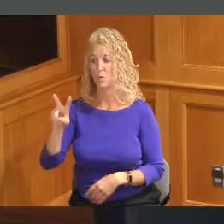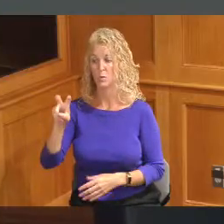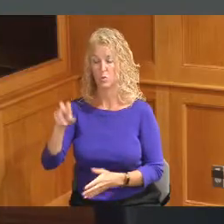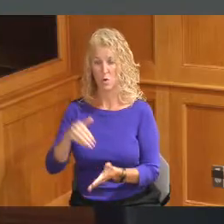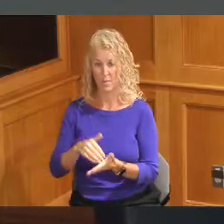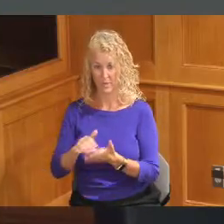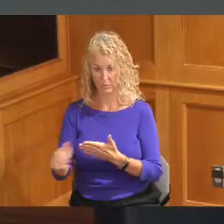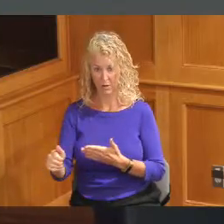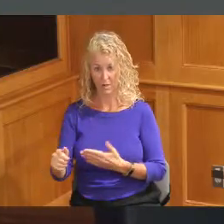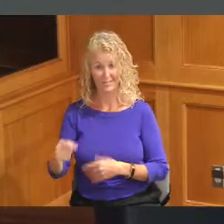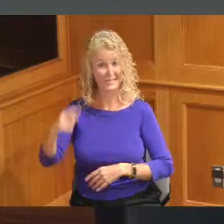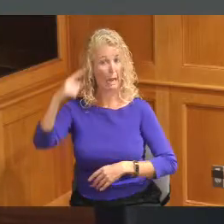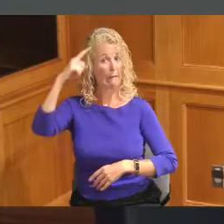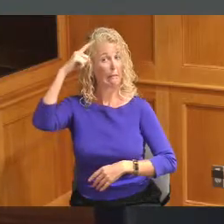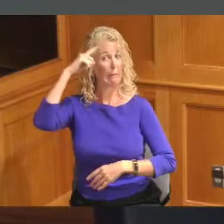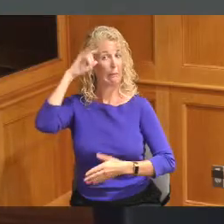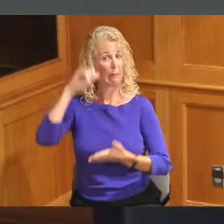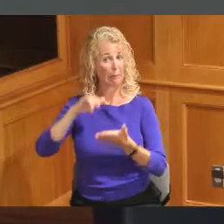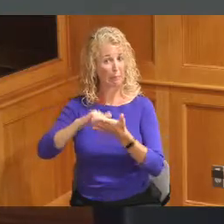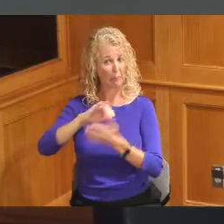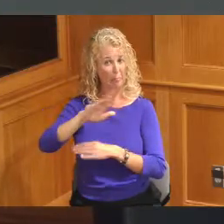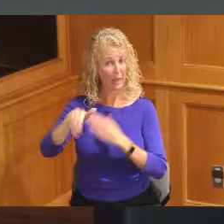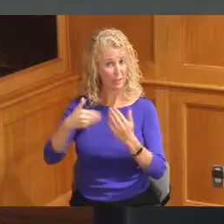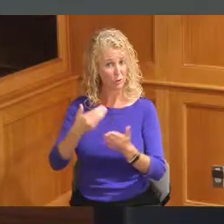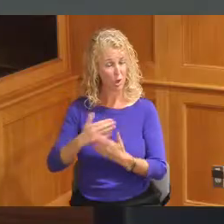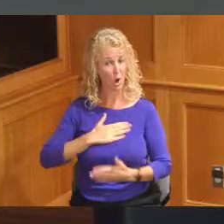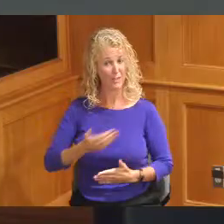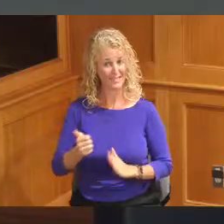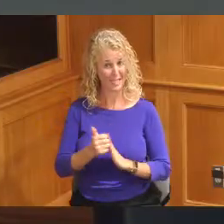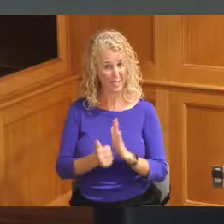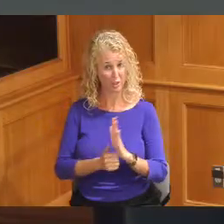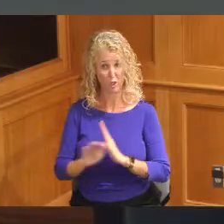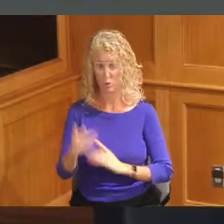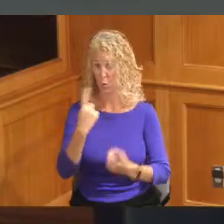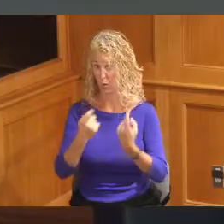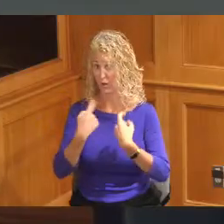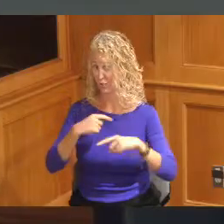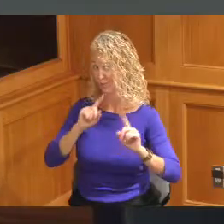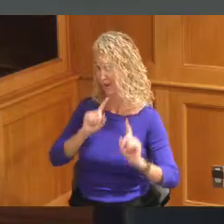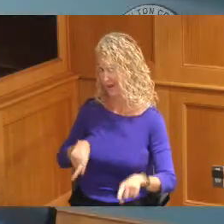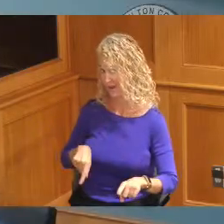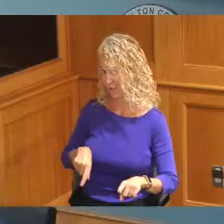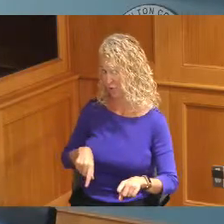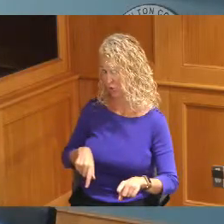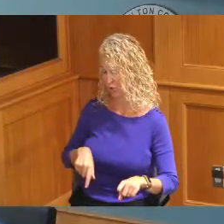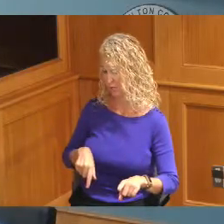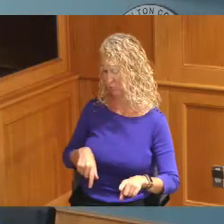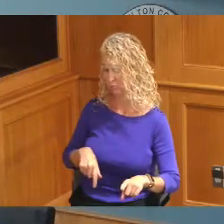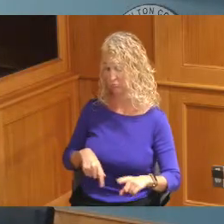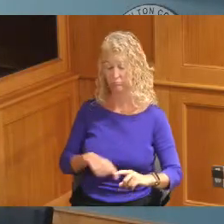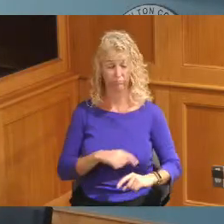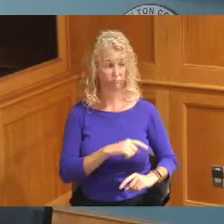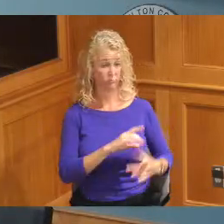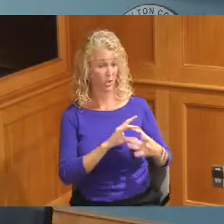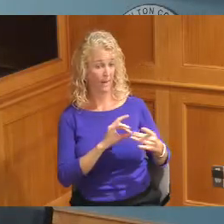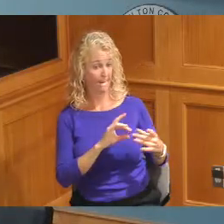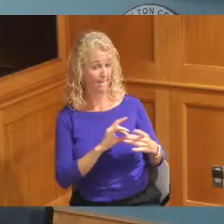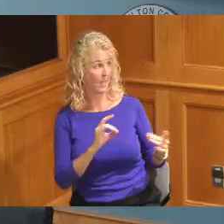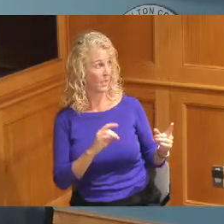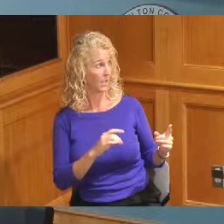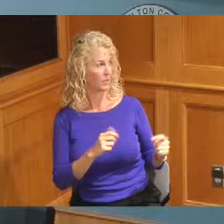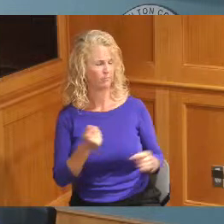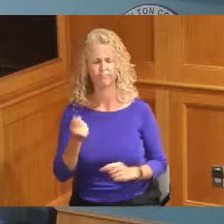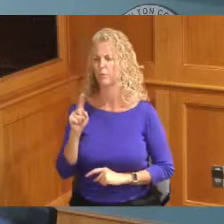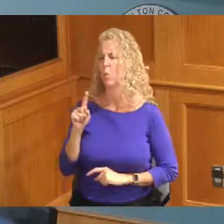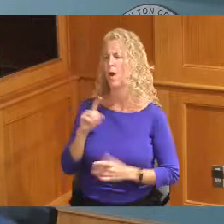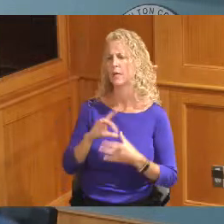I believe, Commissioners, that completes the consent agenda. Happy to answer any questions. Commissioner Summer Dumas, any comments or questions? Just a